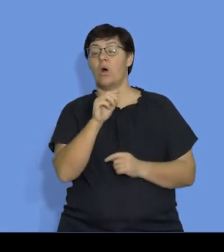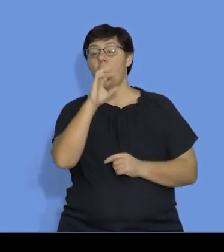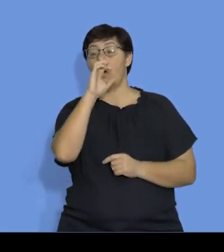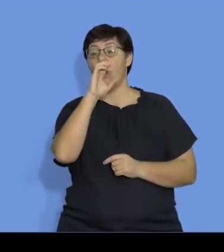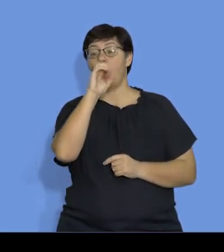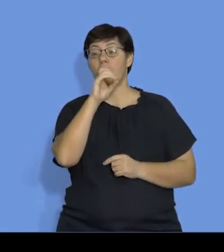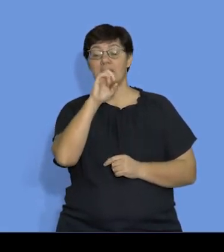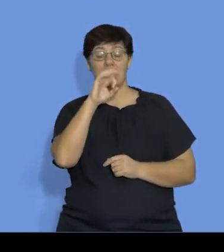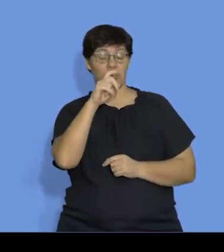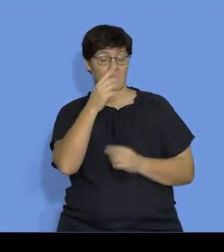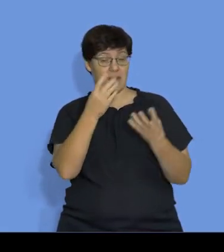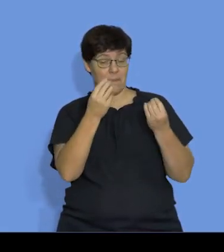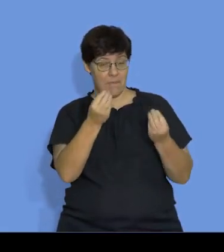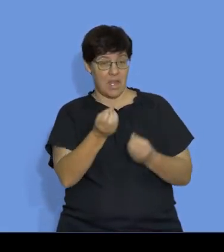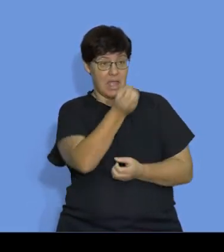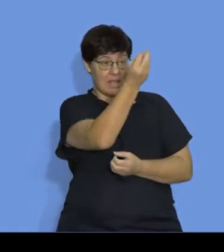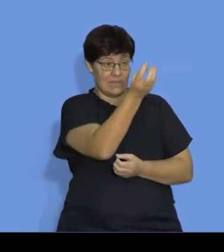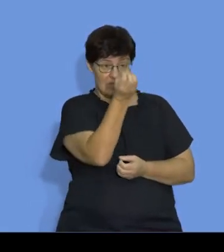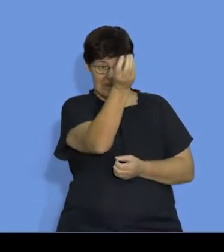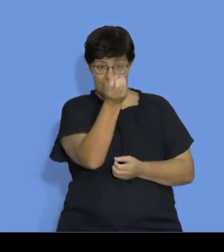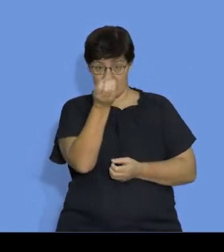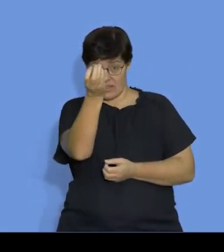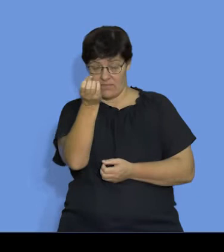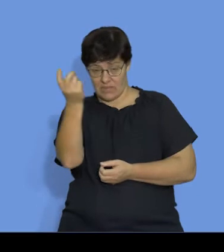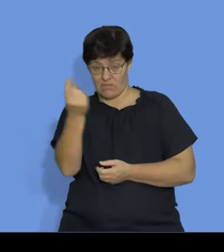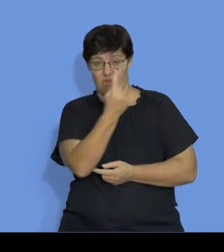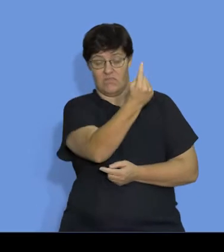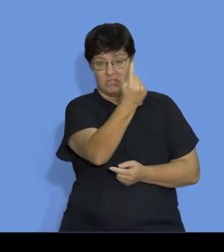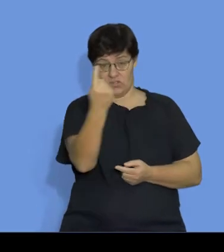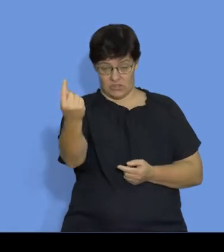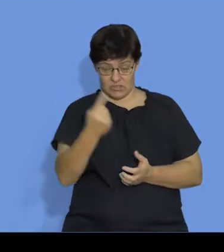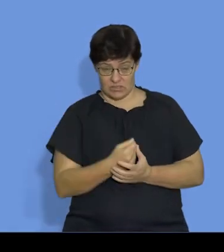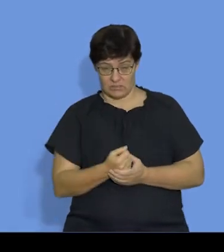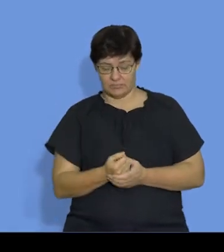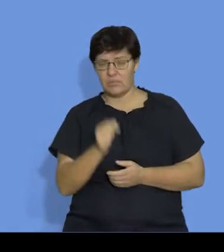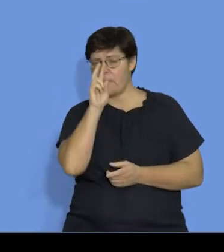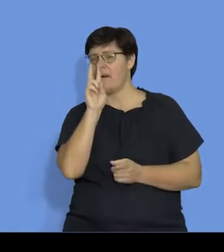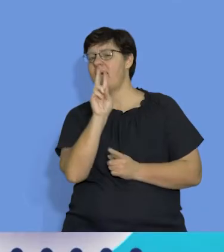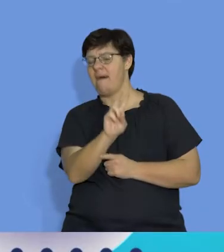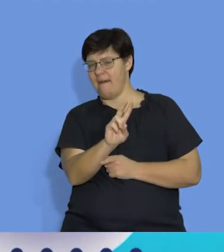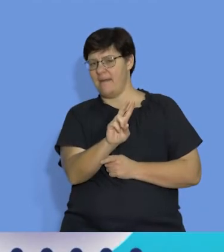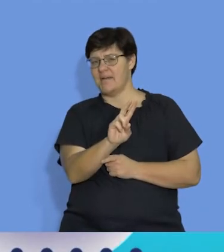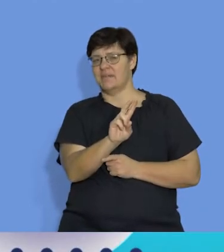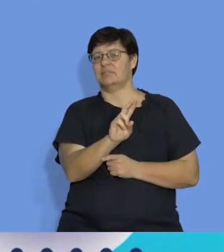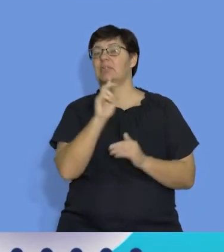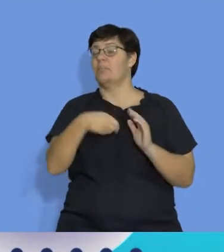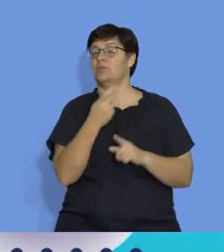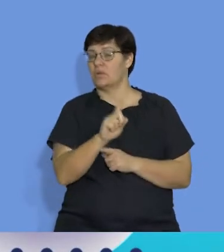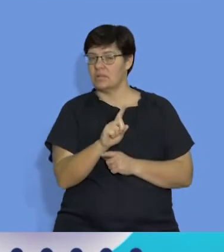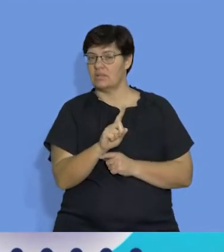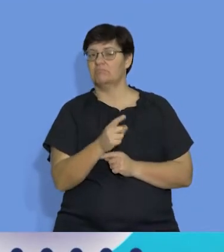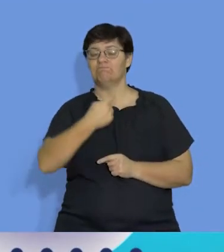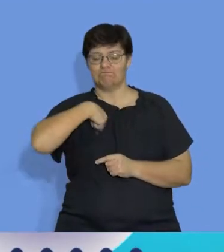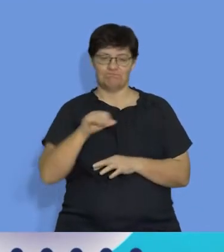to all the elements in this reaction. Now immediately we recognize that this question is about us